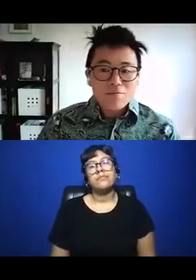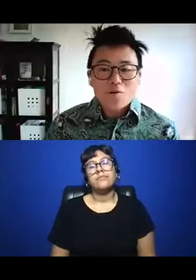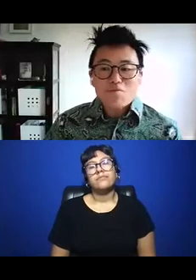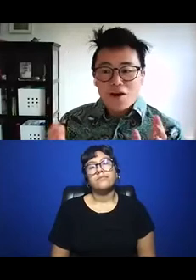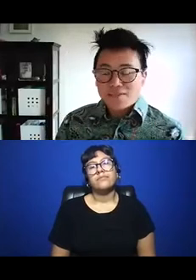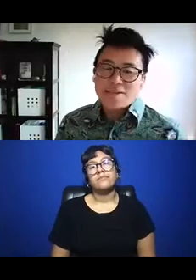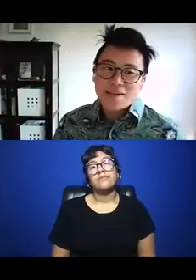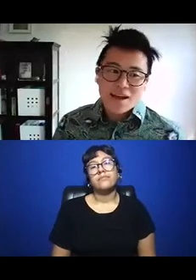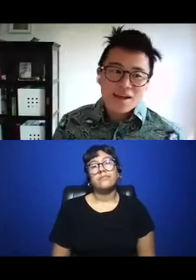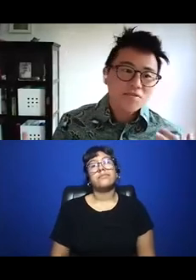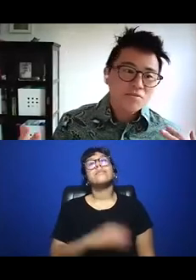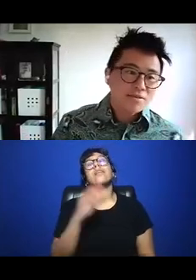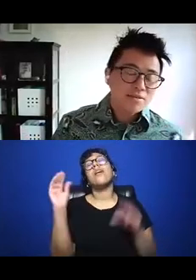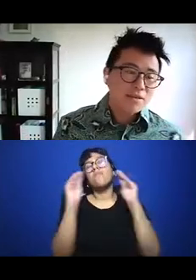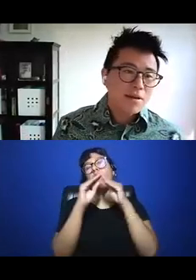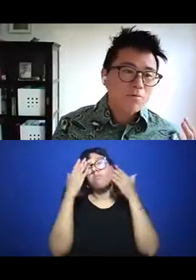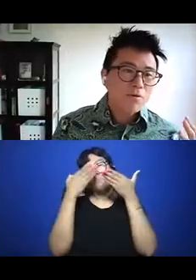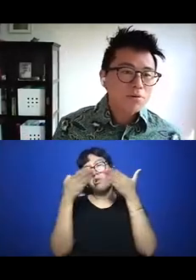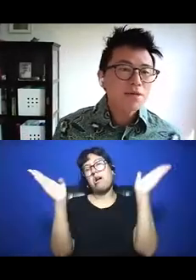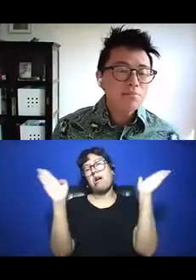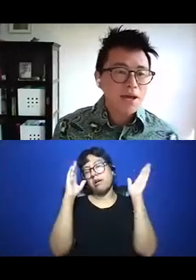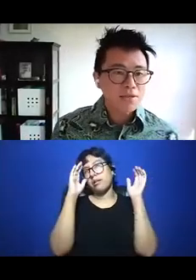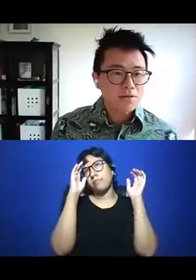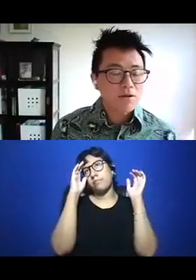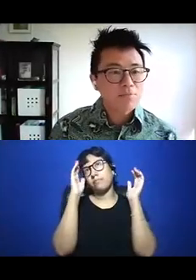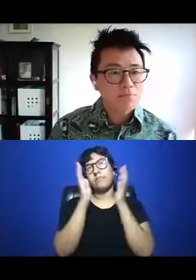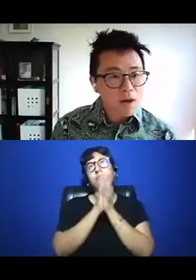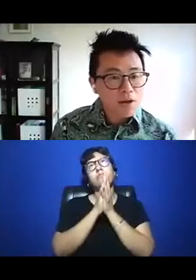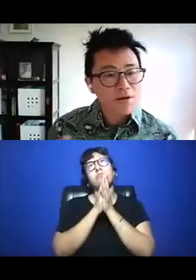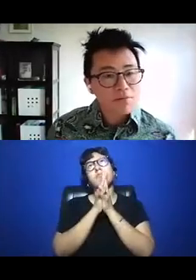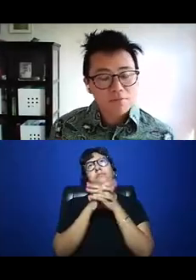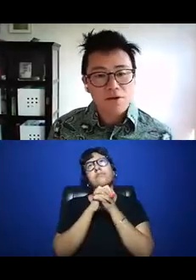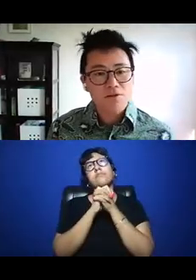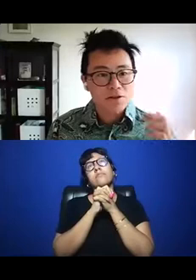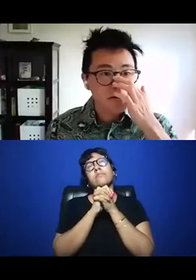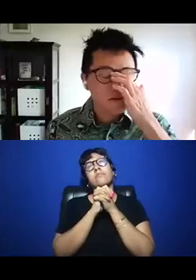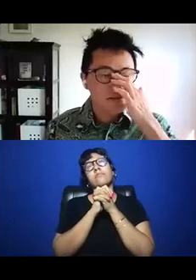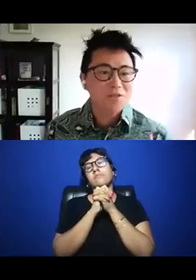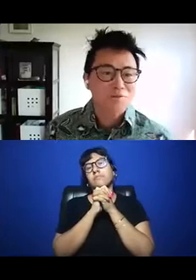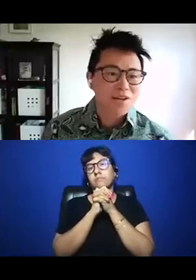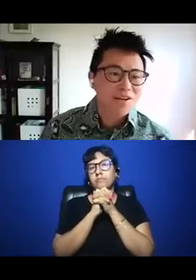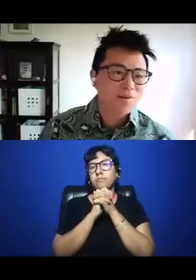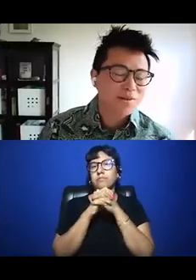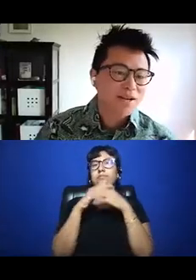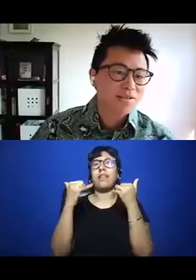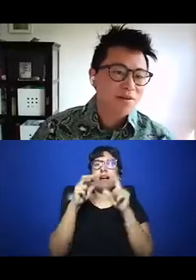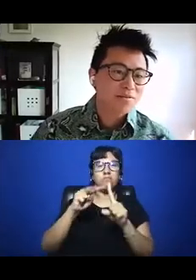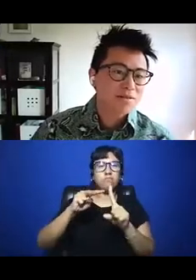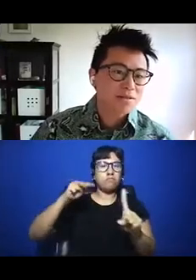And then more broadly, I also like to think about what were the impacts on the larger issues we're trying to